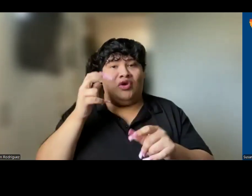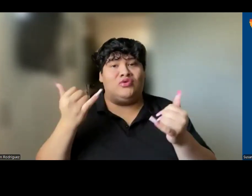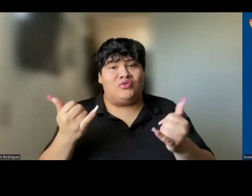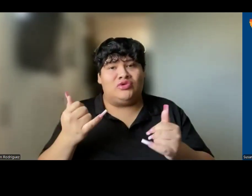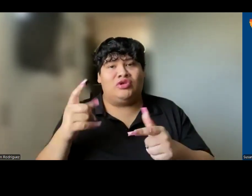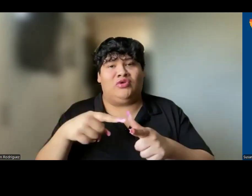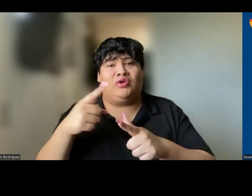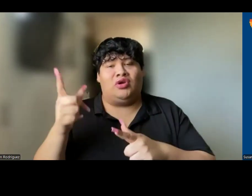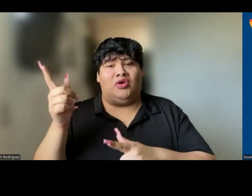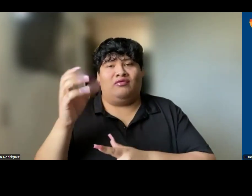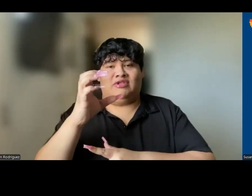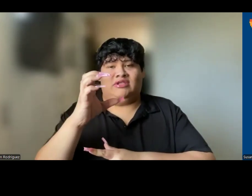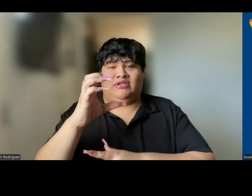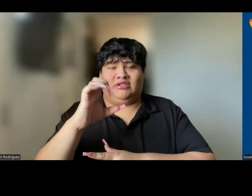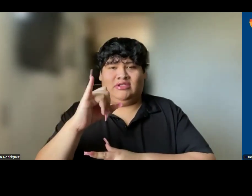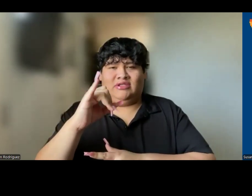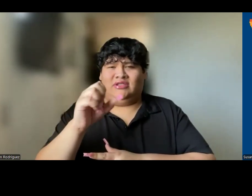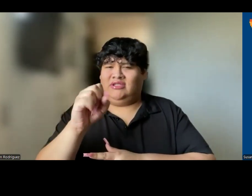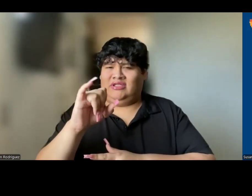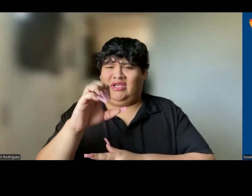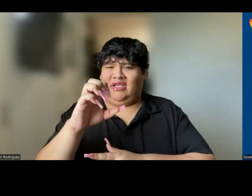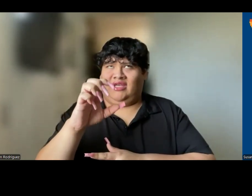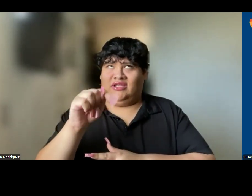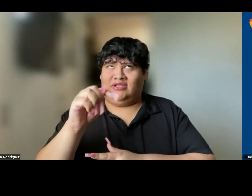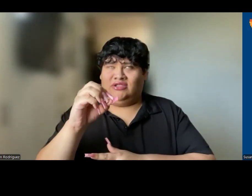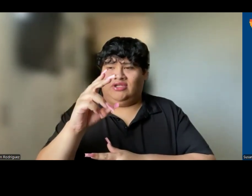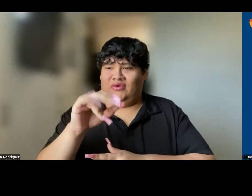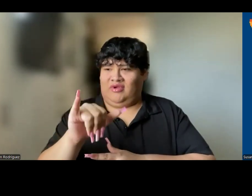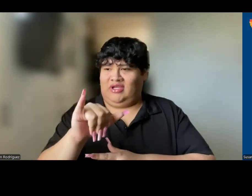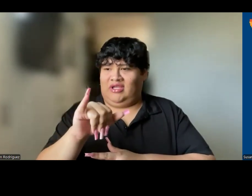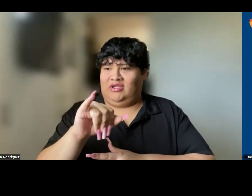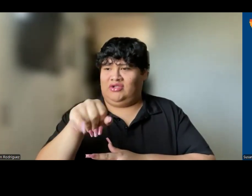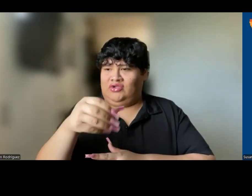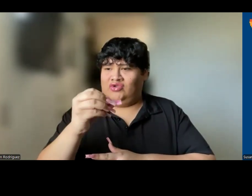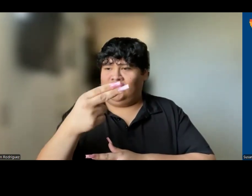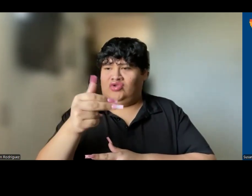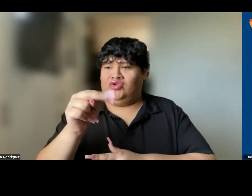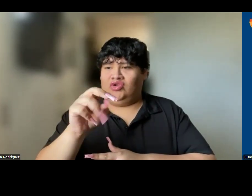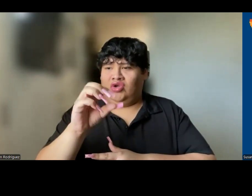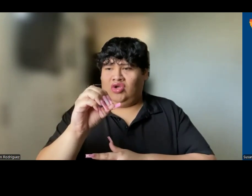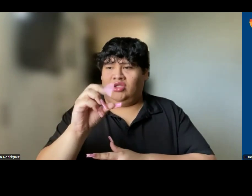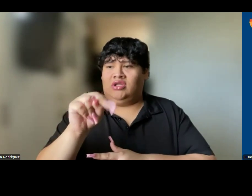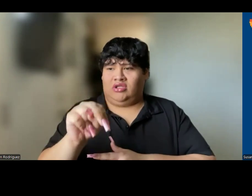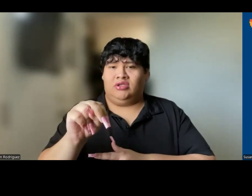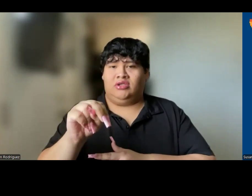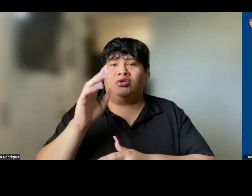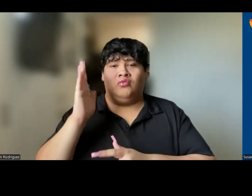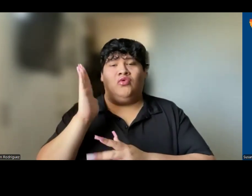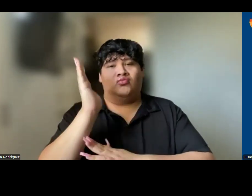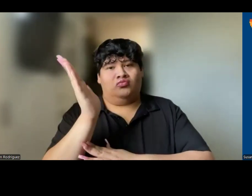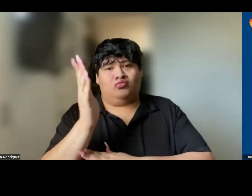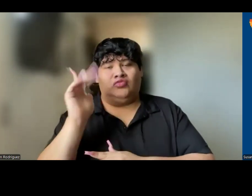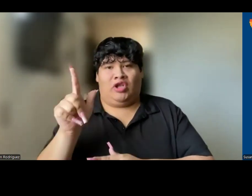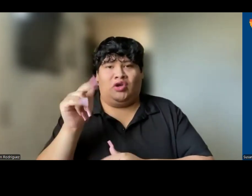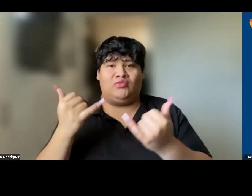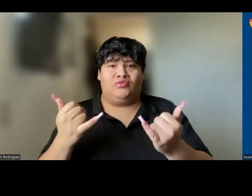Secretary Johnson and Richard Figueroa in the governor's office. So every part of government, our stakeholder community,